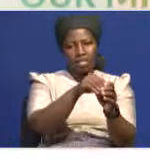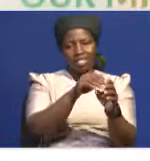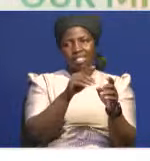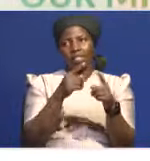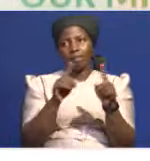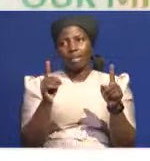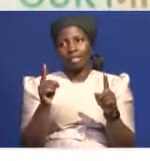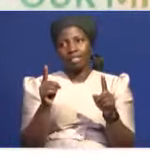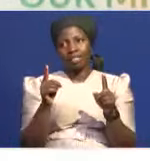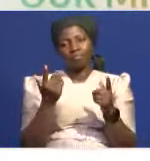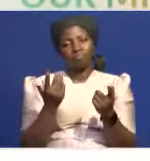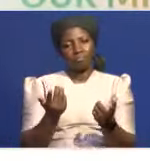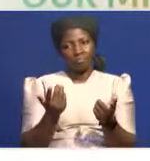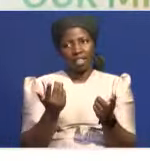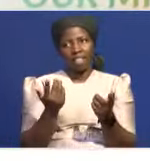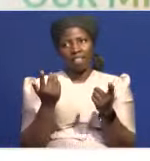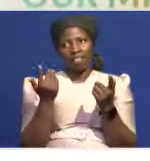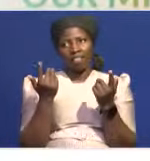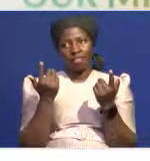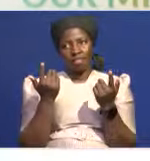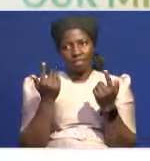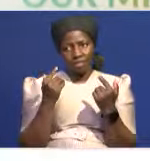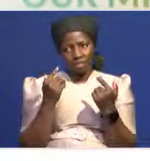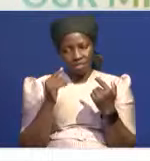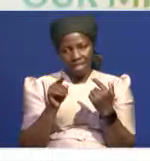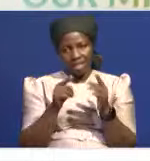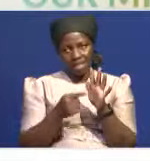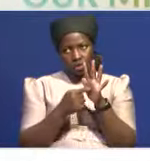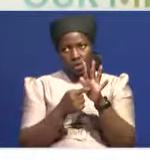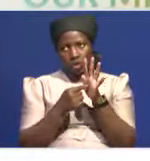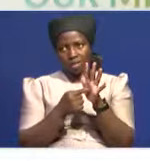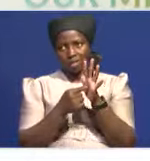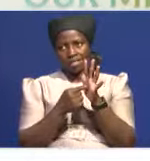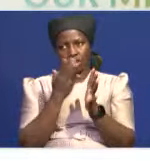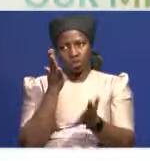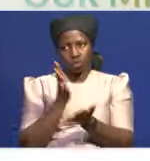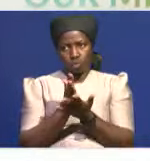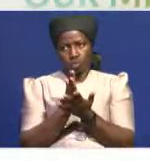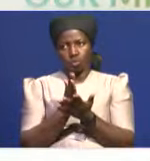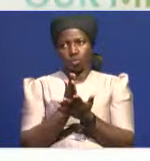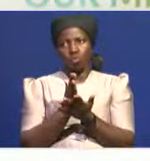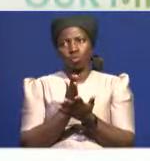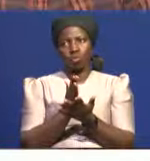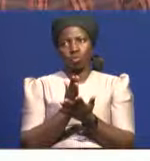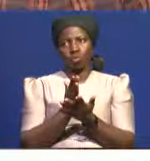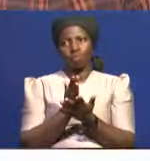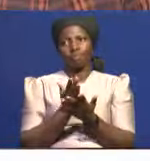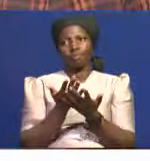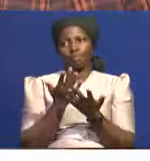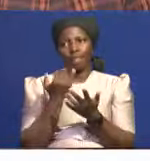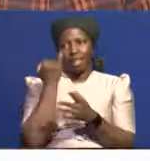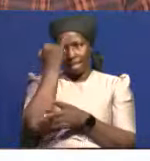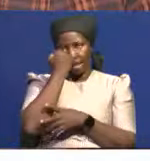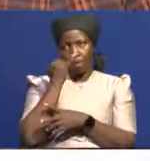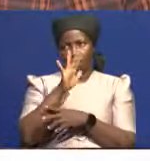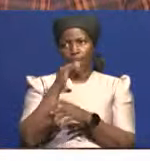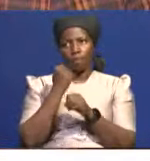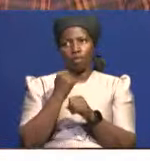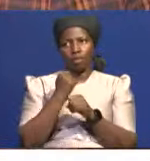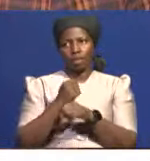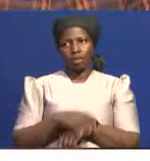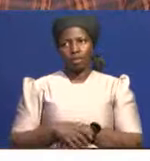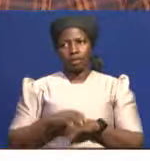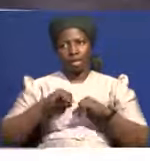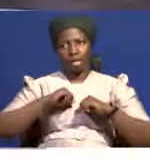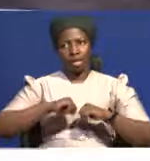whereas they doesn't reflect the true picture of their performance. Kwa upande wake, mwenyekiti wa chama